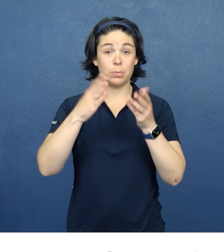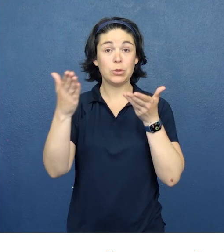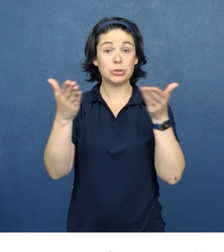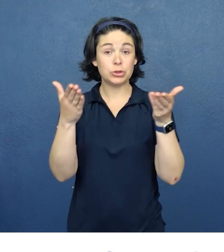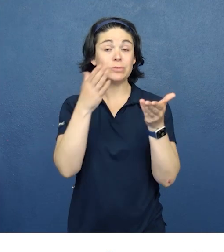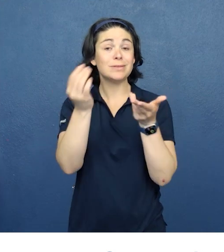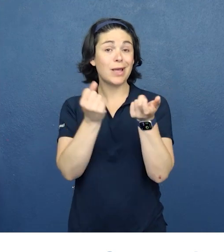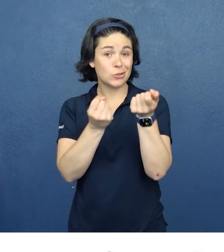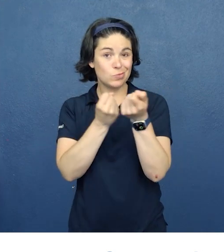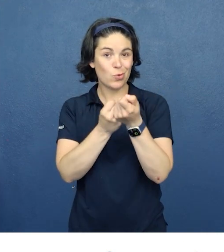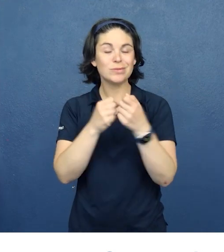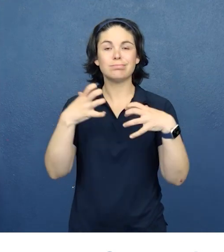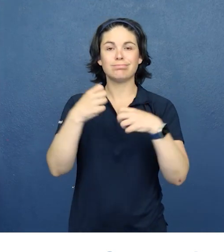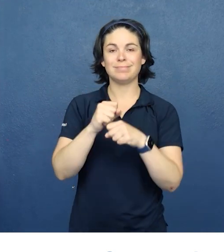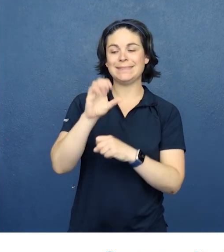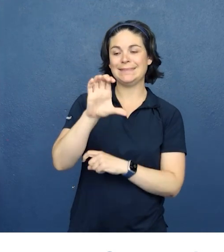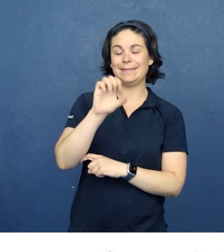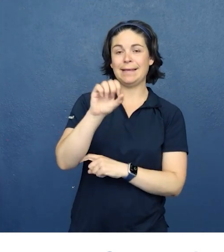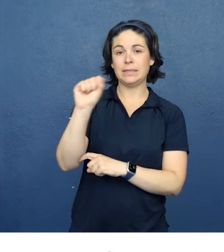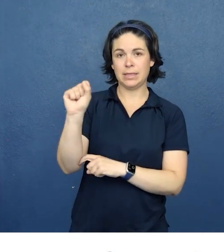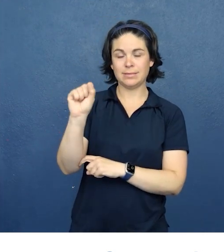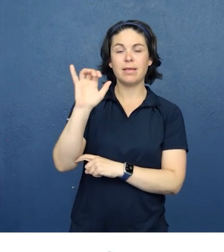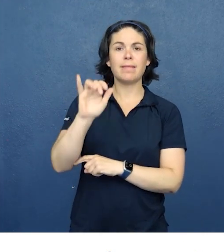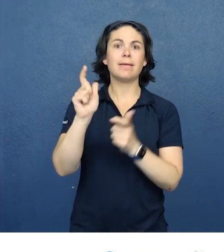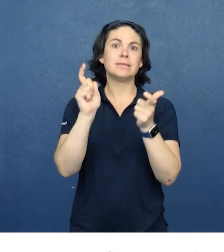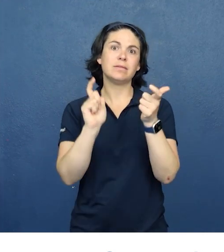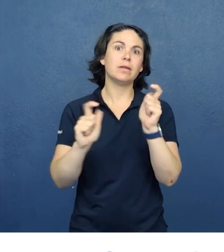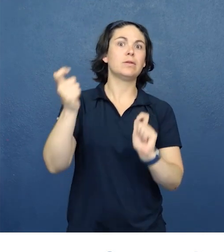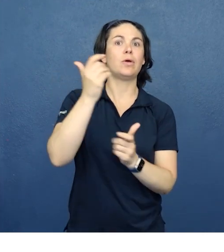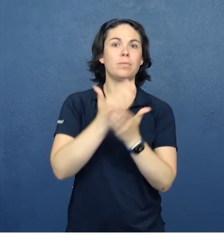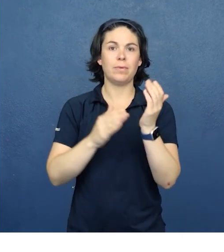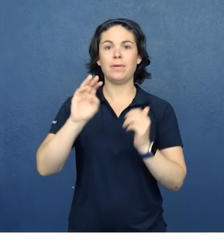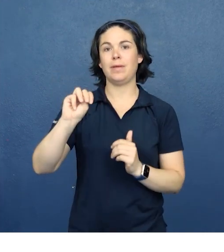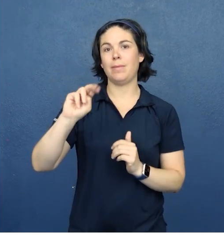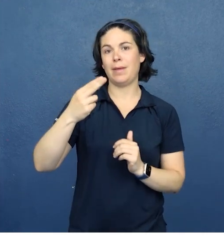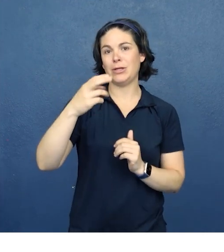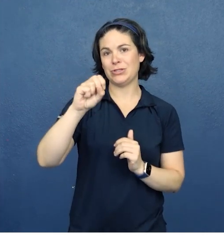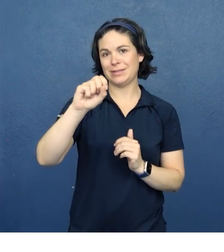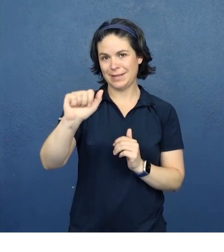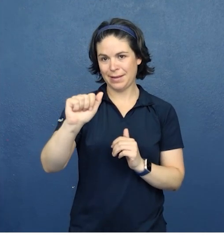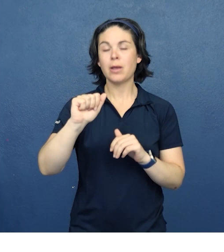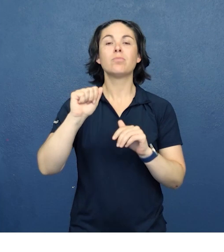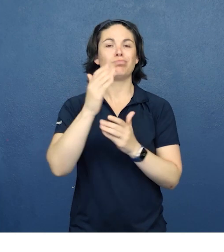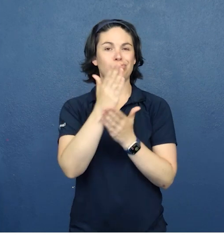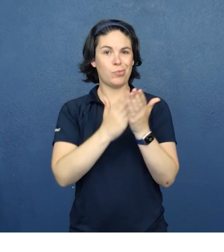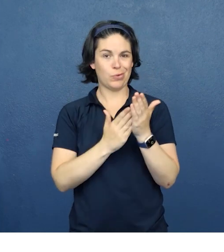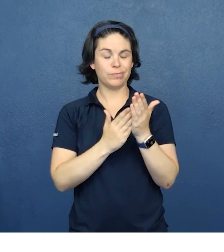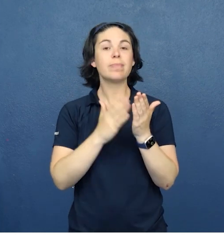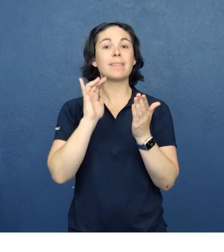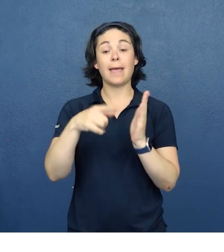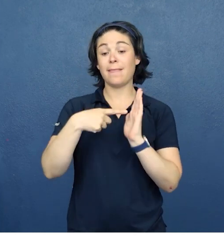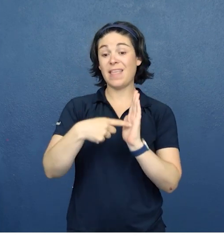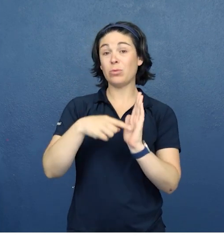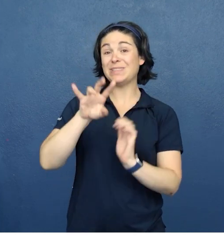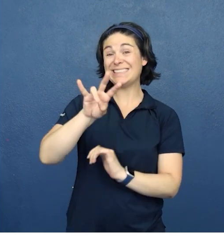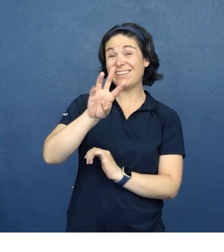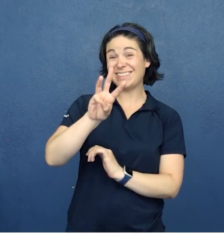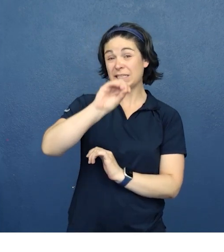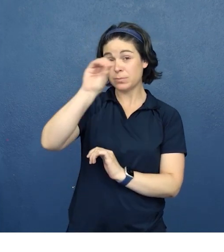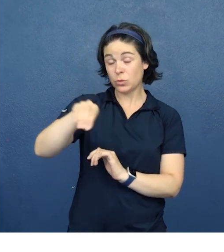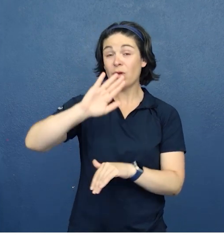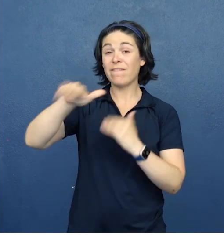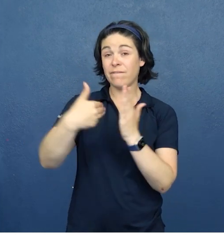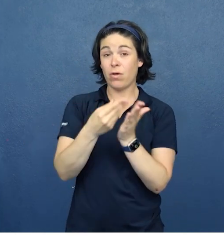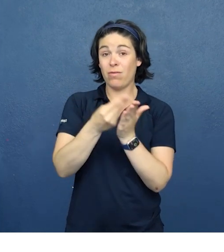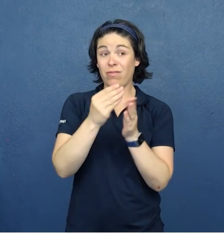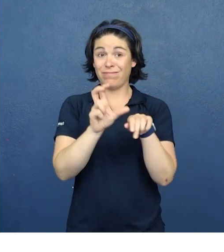Community Services and Supports, or CSS for short, is the largest of the MHASN components, and it represents